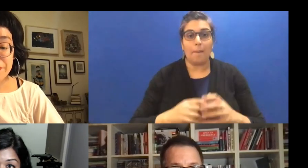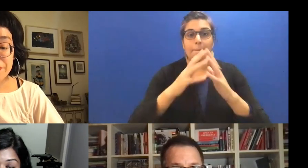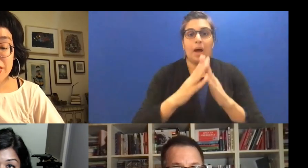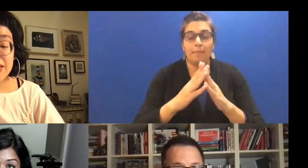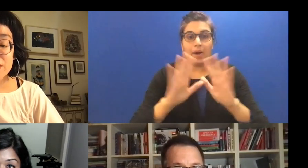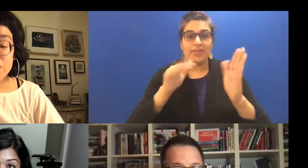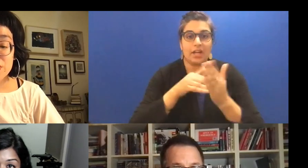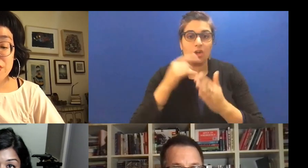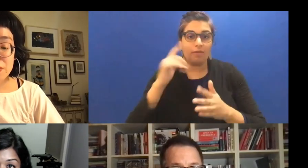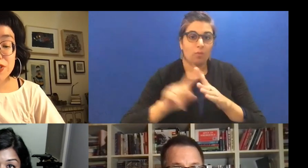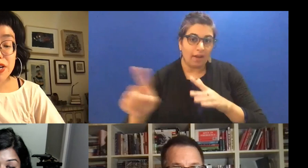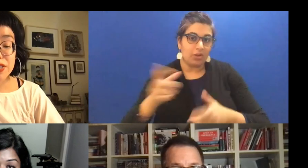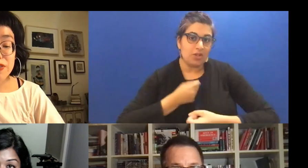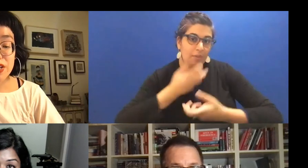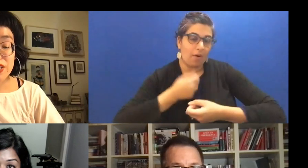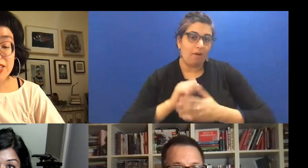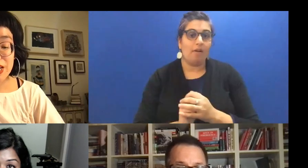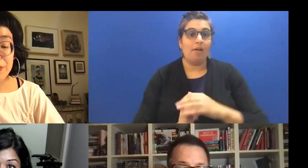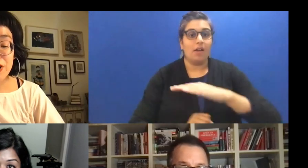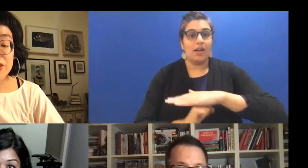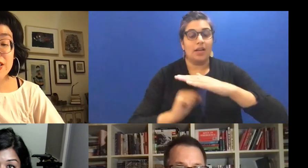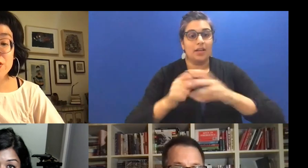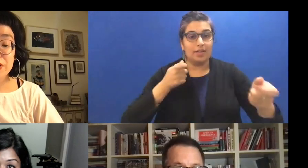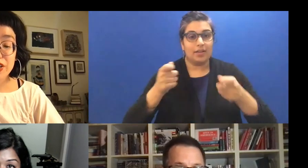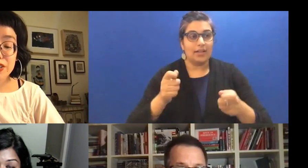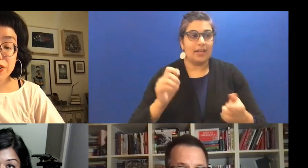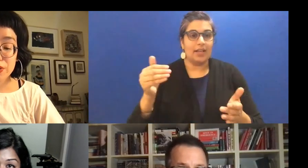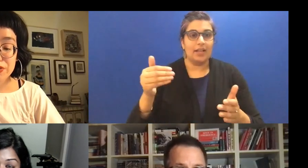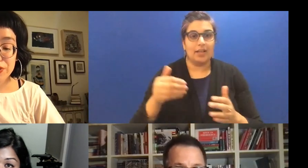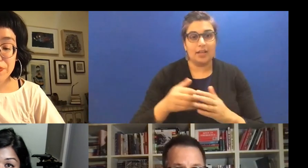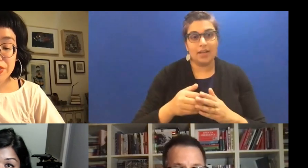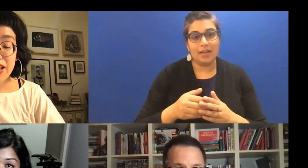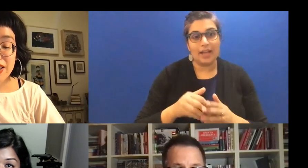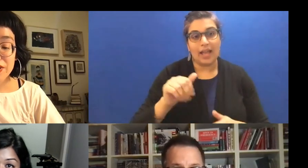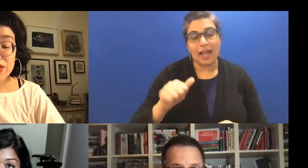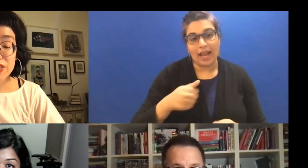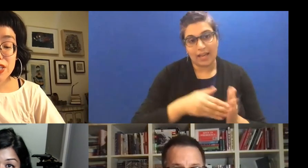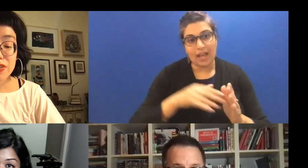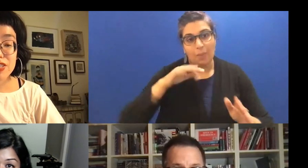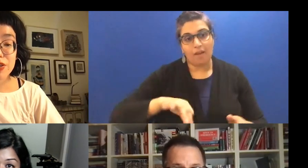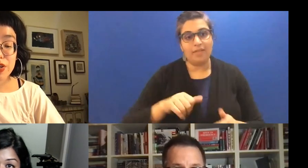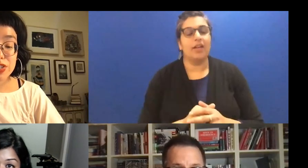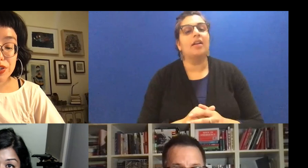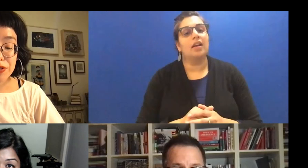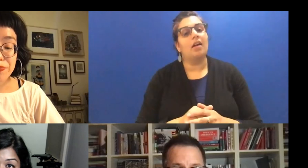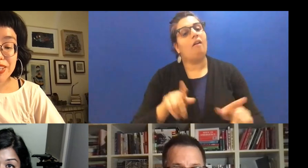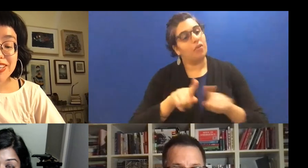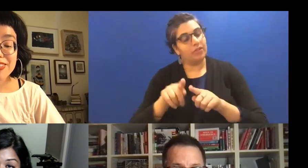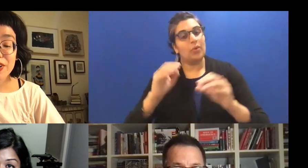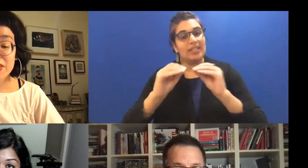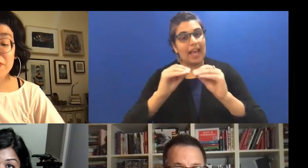Poetics. He is also the founding director of the arts anti-profit, the Asian American Literary Review, and editor-in-chief of its literary